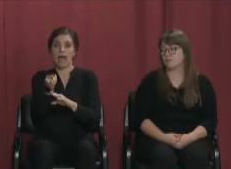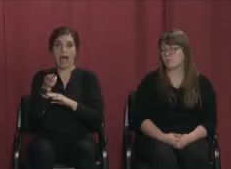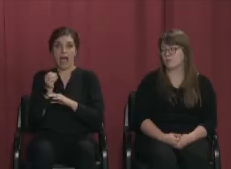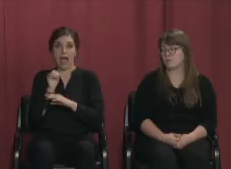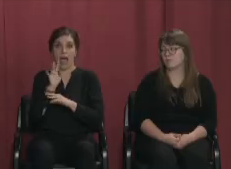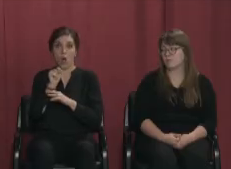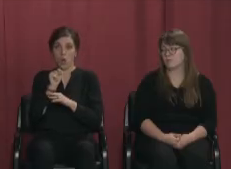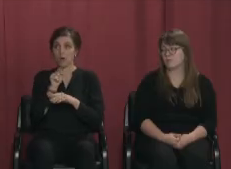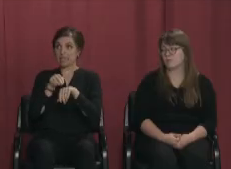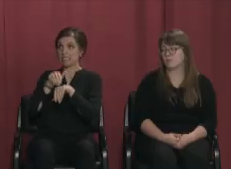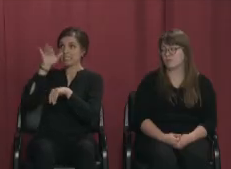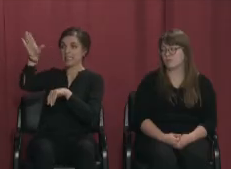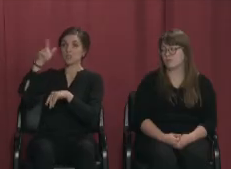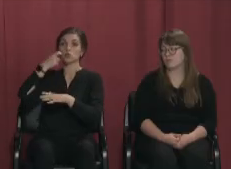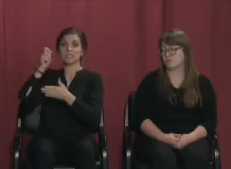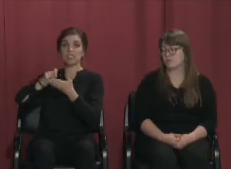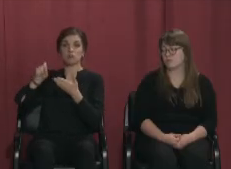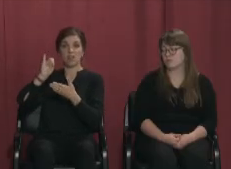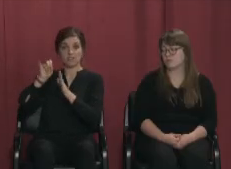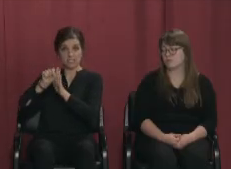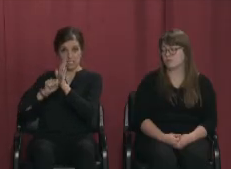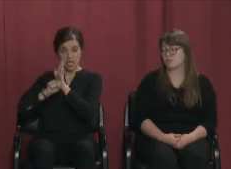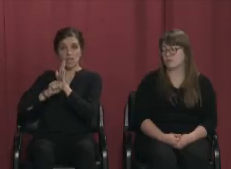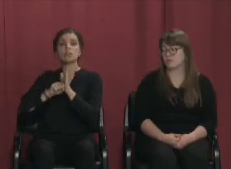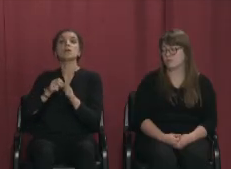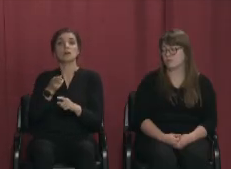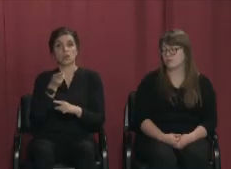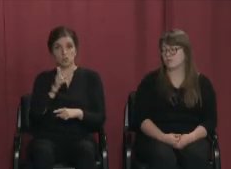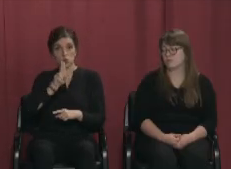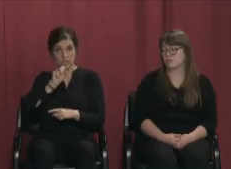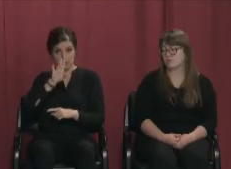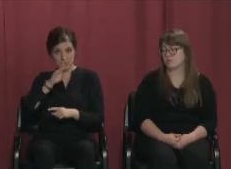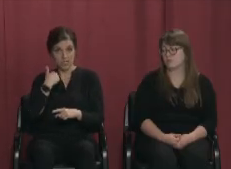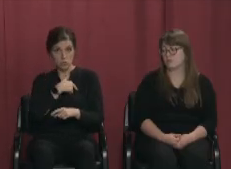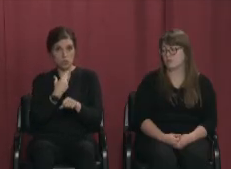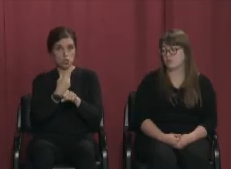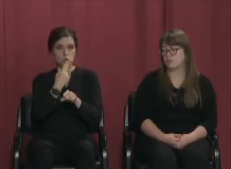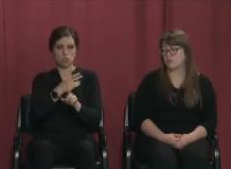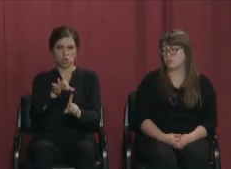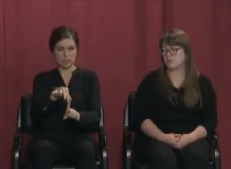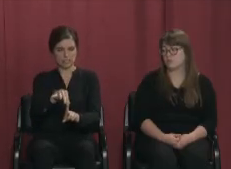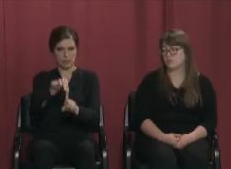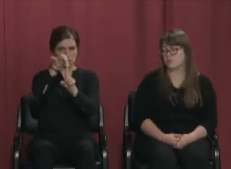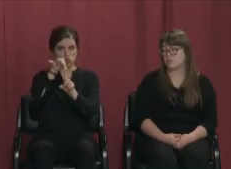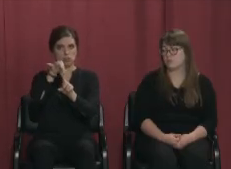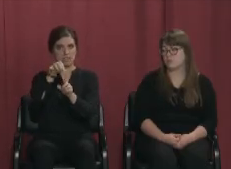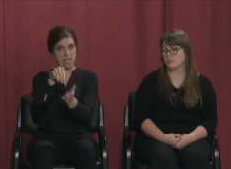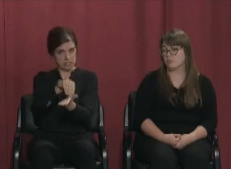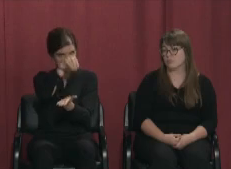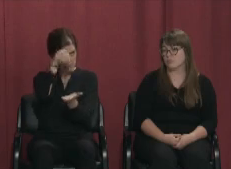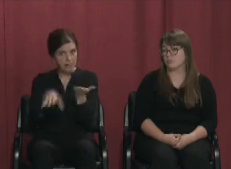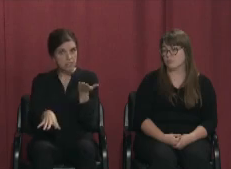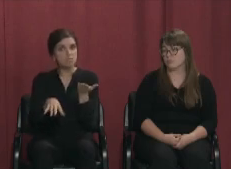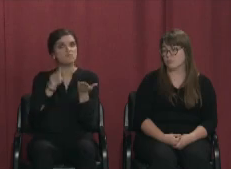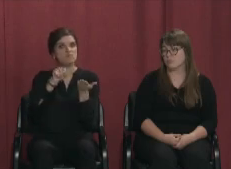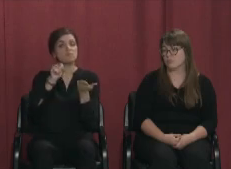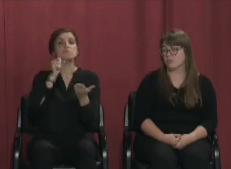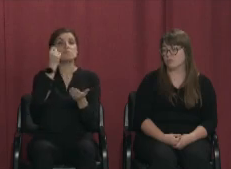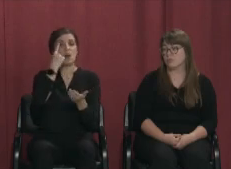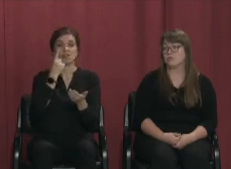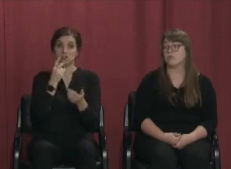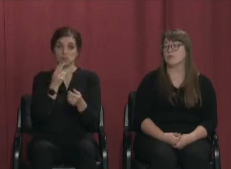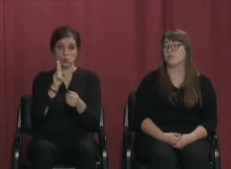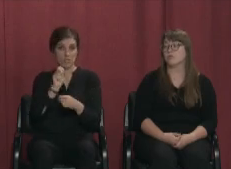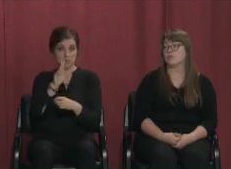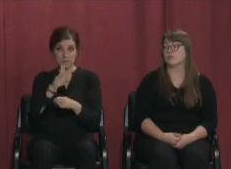State. Those thumb drives that we use are special thumb drives that can be used. They're very expensive, but they're a one-time use only. Okay. Because it